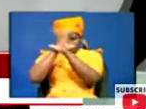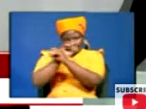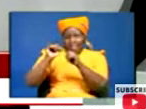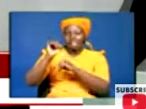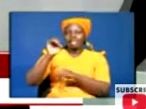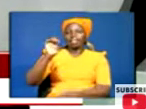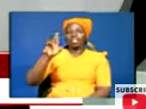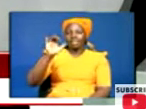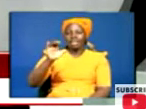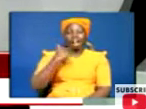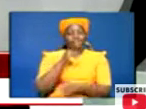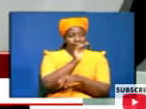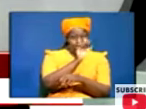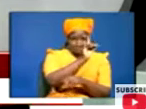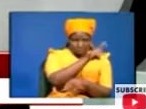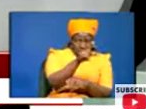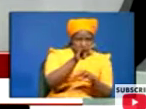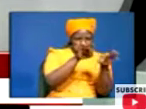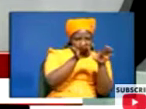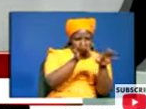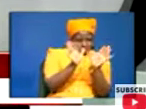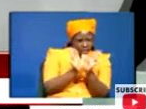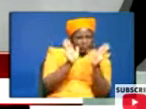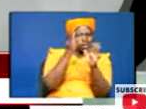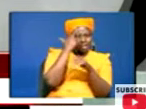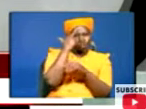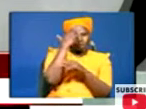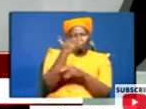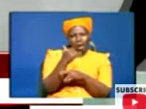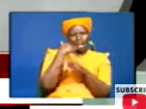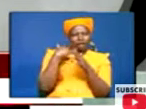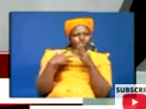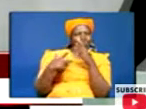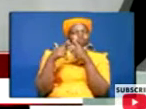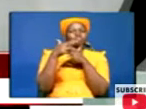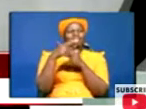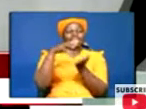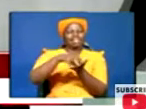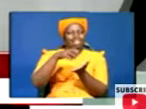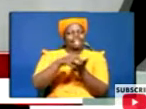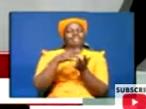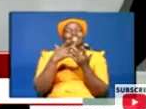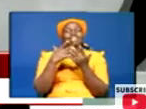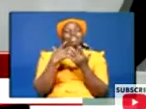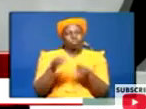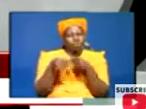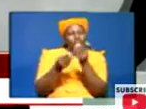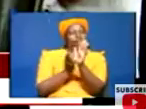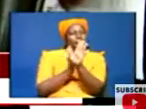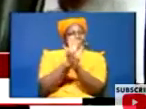to publicly reveal the reasons for the discontinuation of the cases in public to restore confidence in